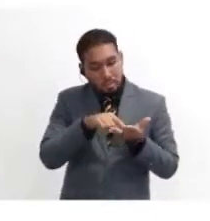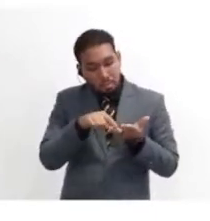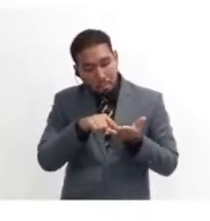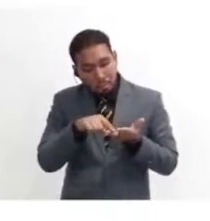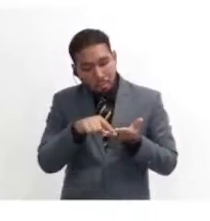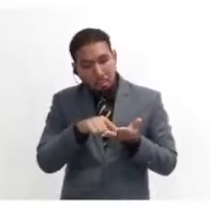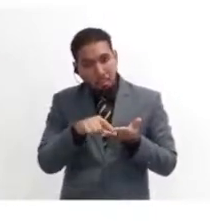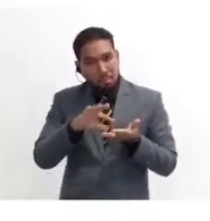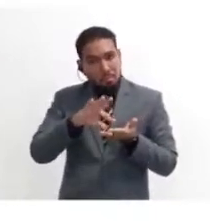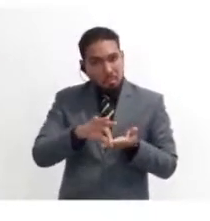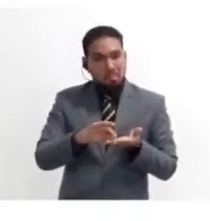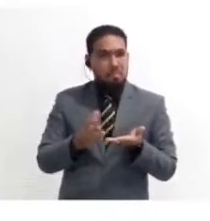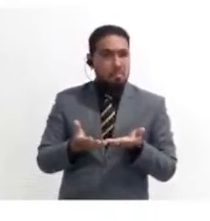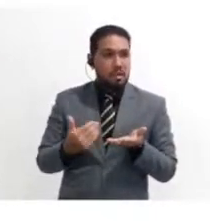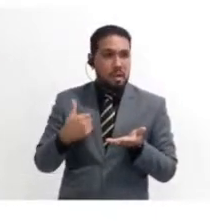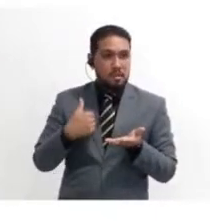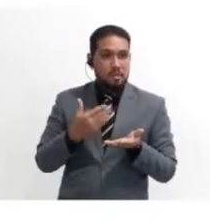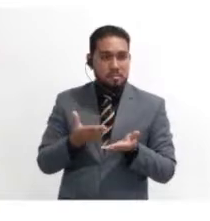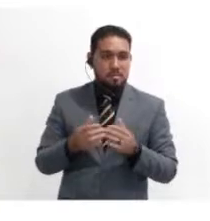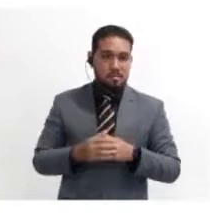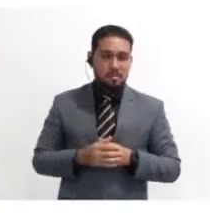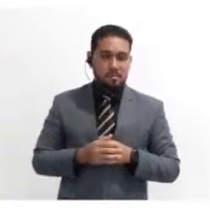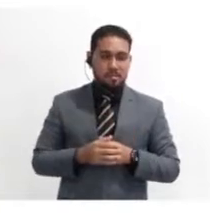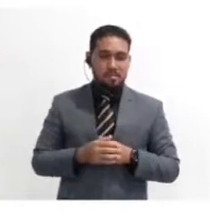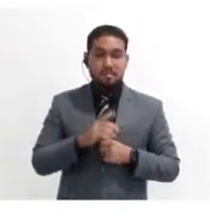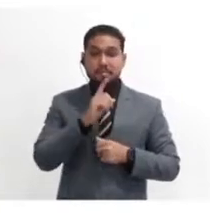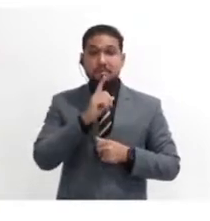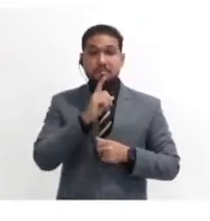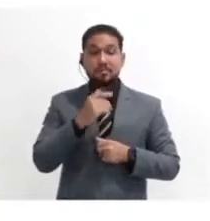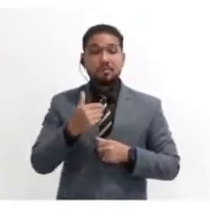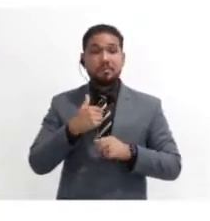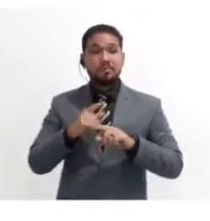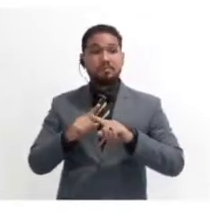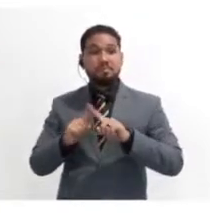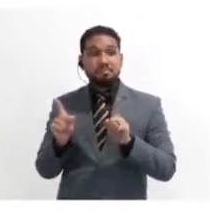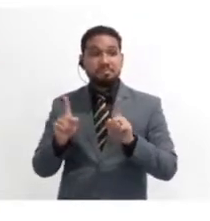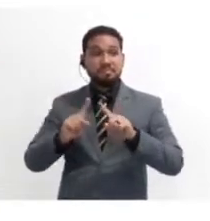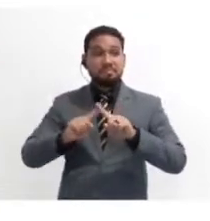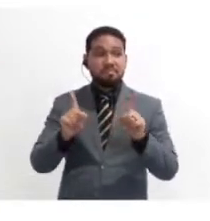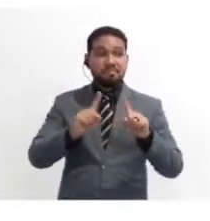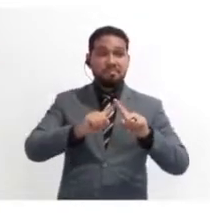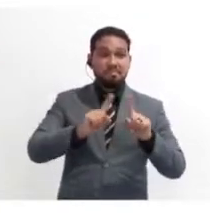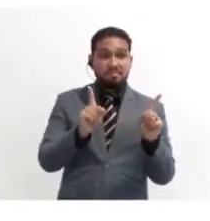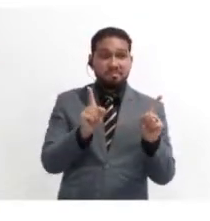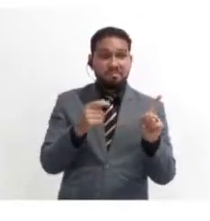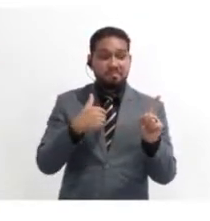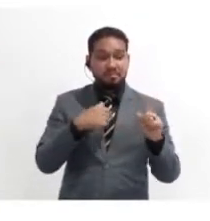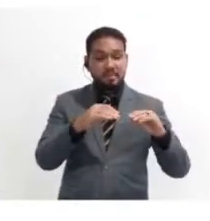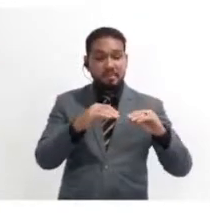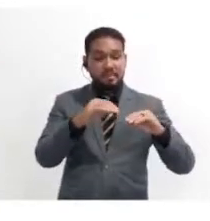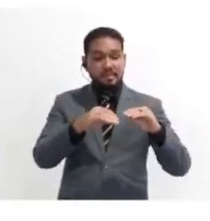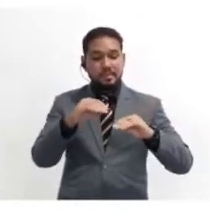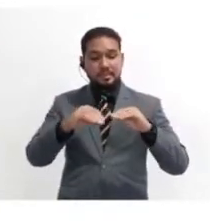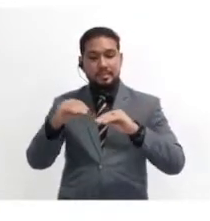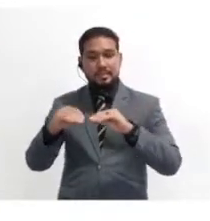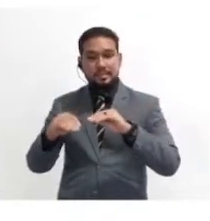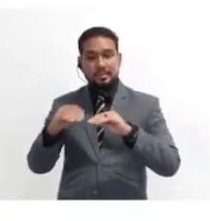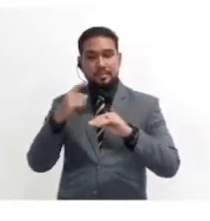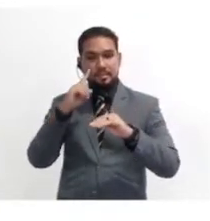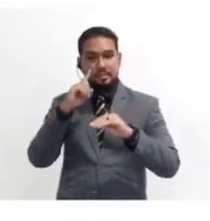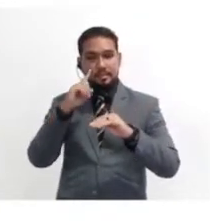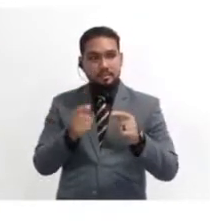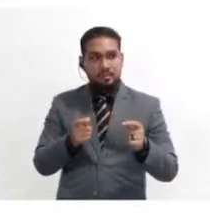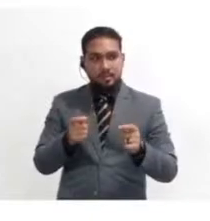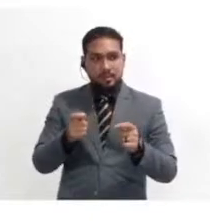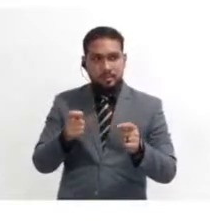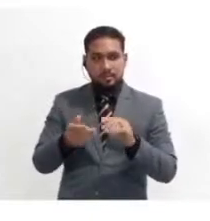And then there's various variations of these types of packages that help with the thermal performance of the part.